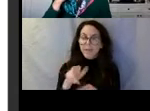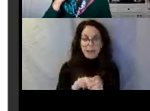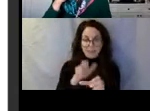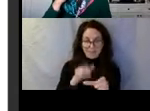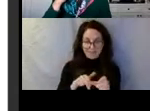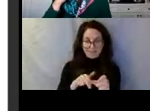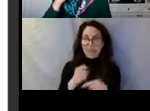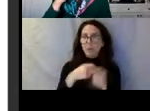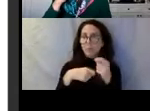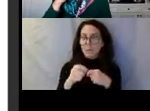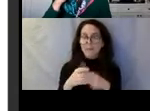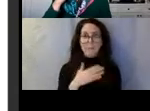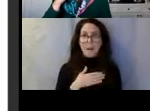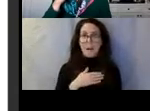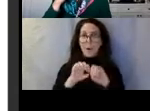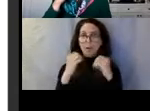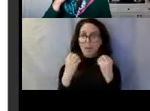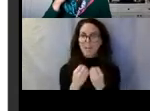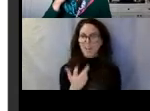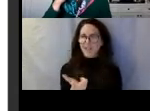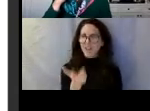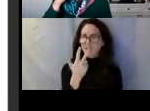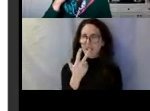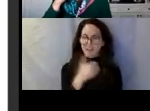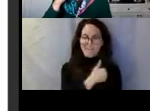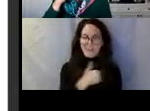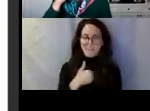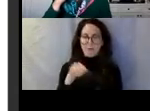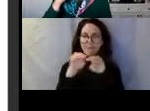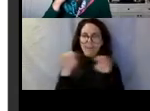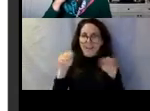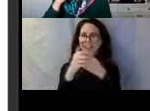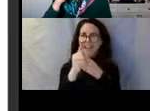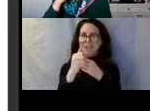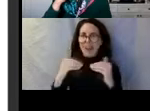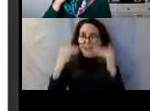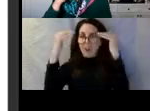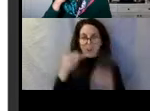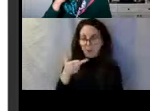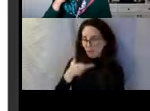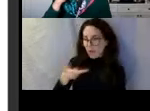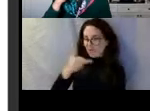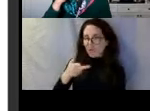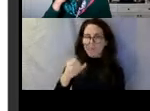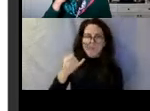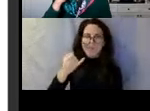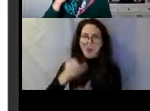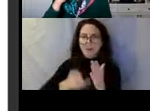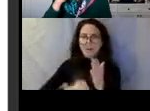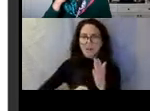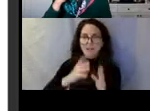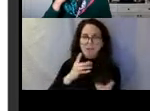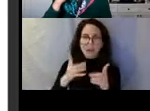we have a 3-member flat leadership at the top. And all 3 of us have been artistic directors at different times. And all 3 of us